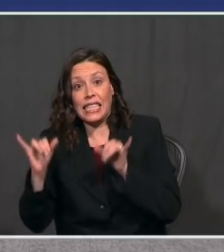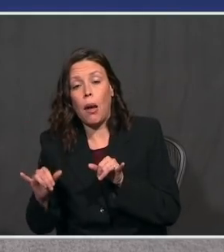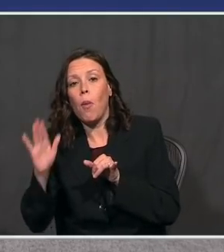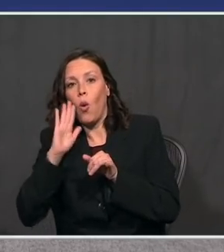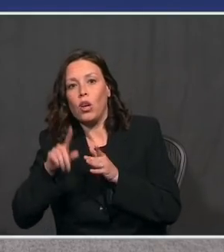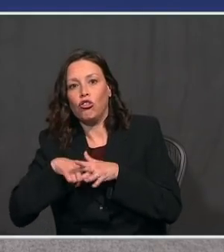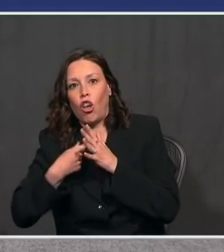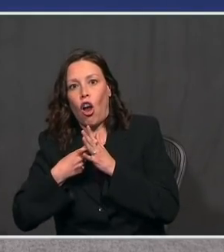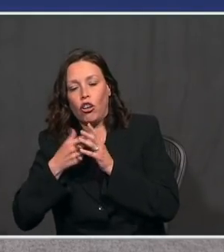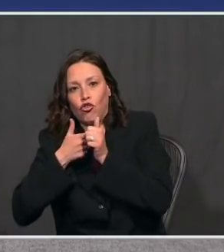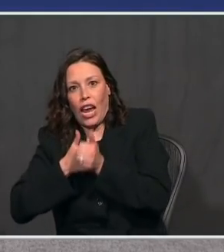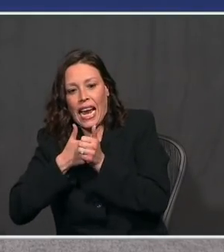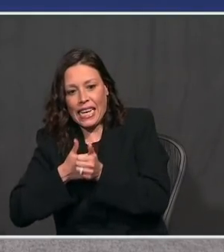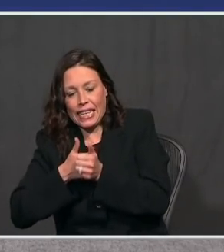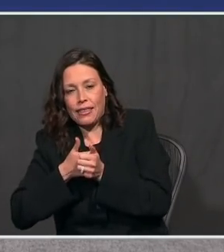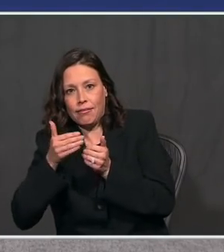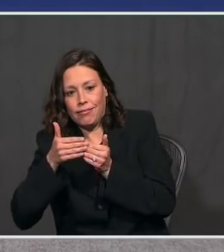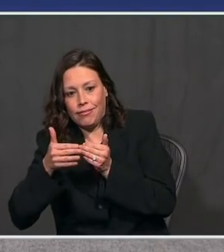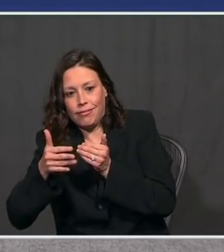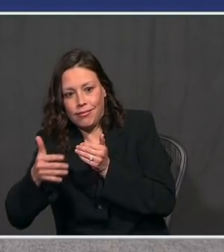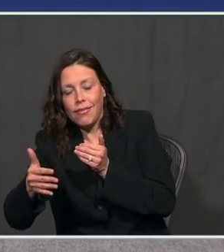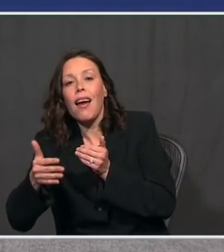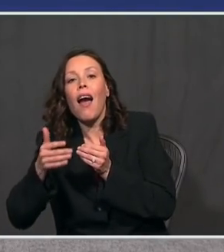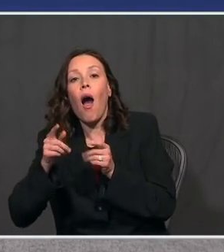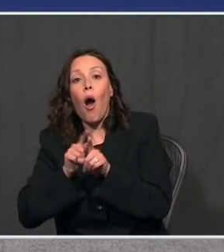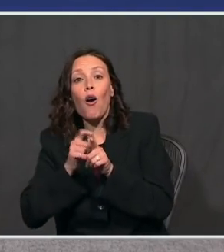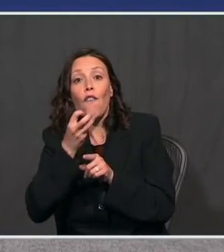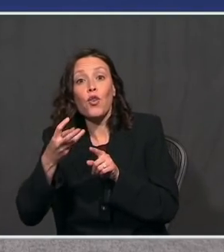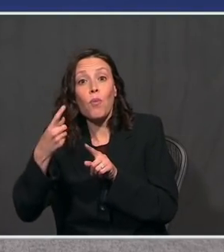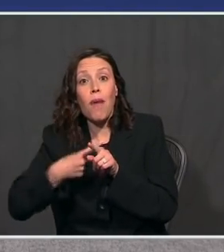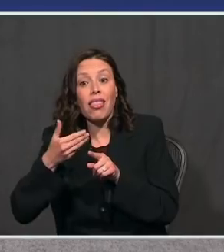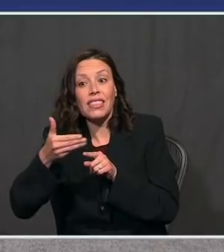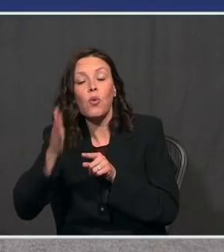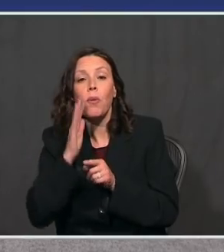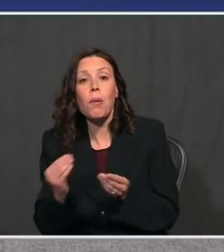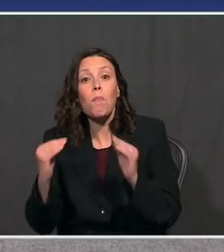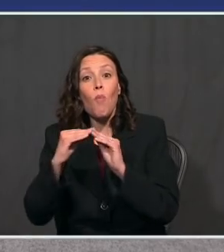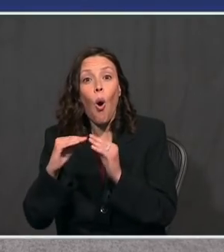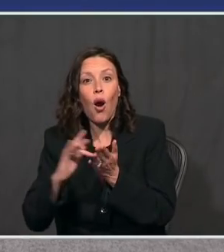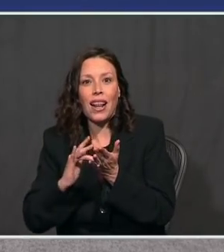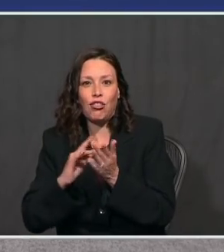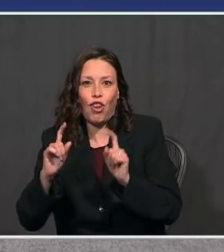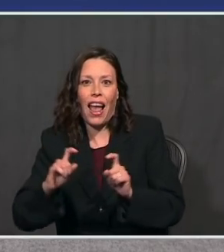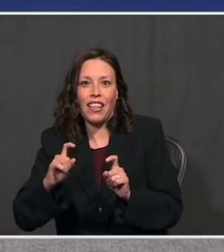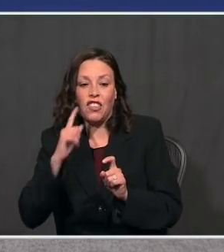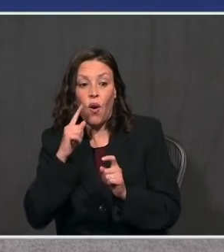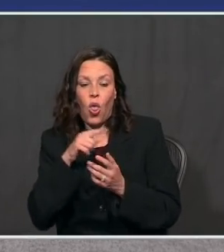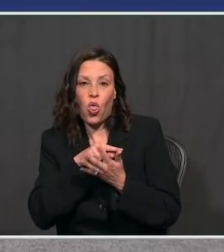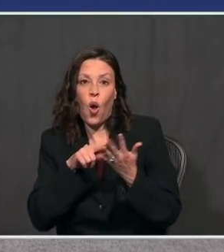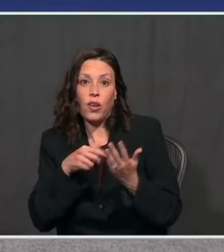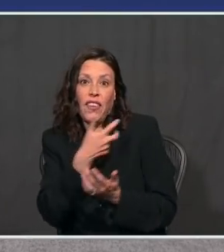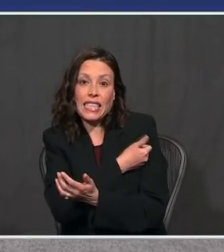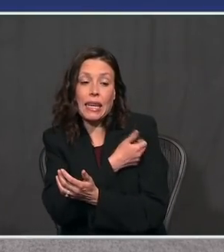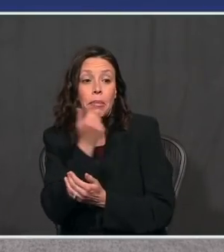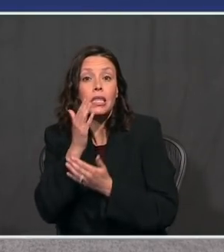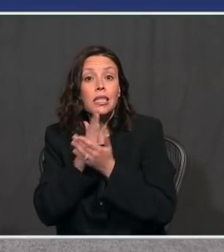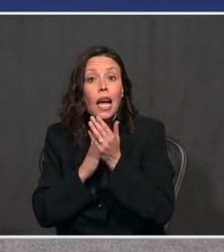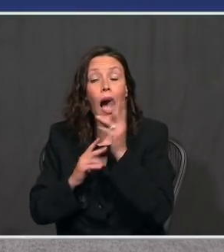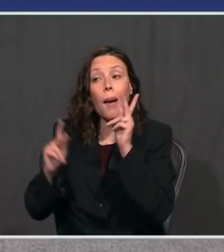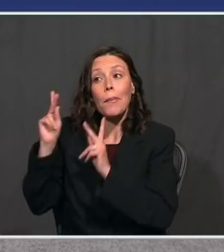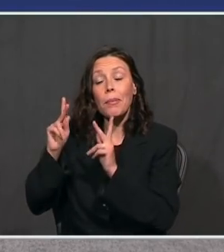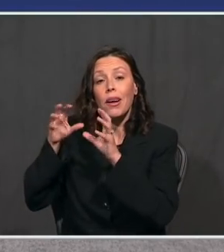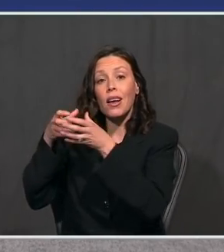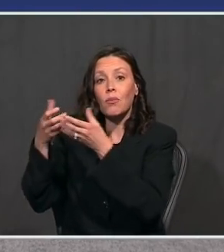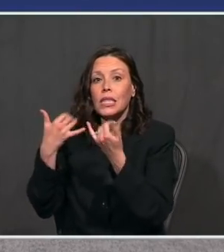actually then be, in the coming months, additional trials that will be done on these vaccines, because there are populations that we still don't